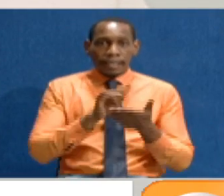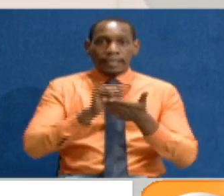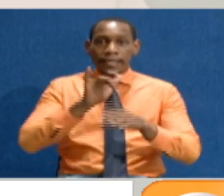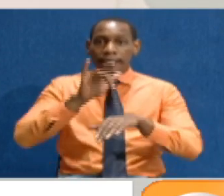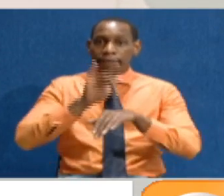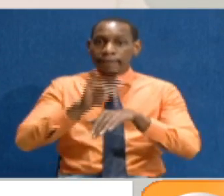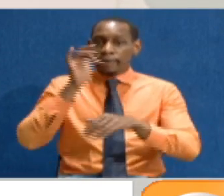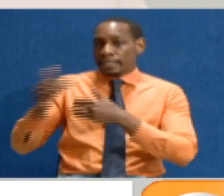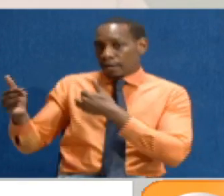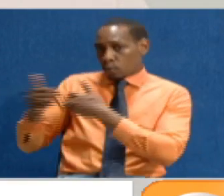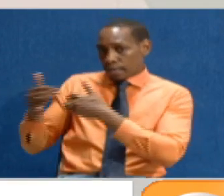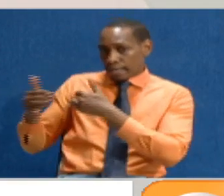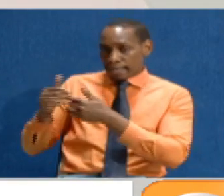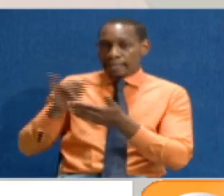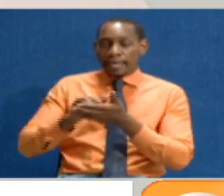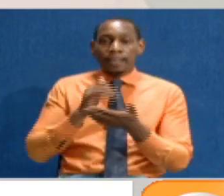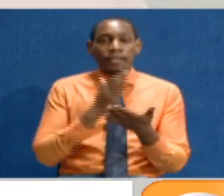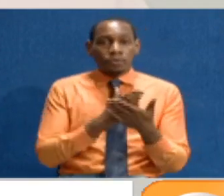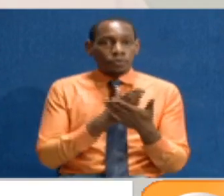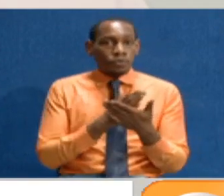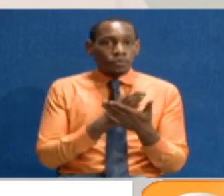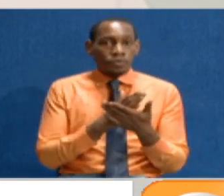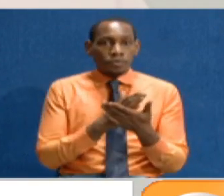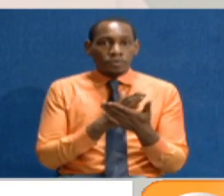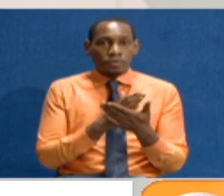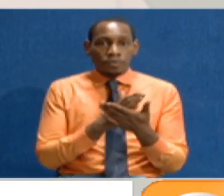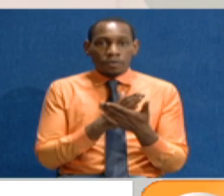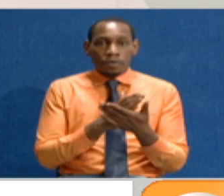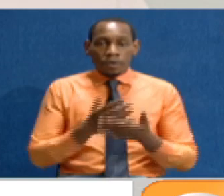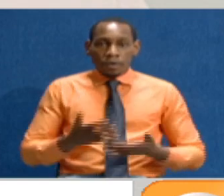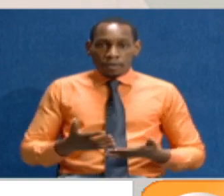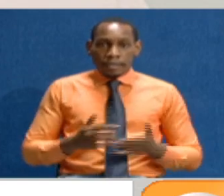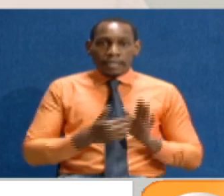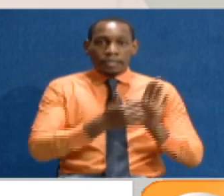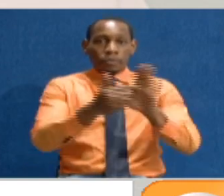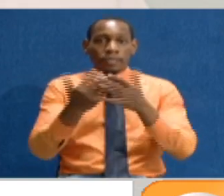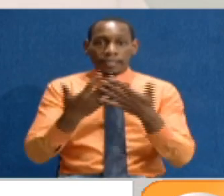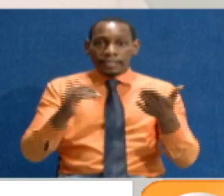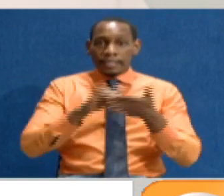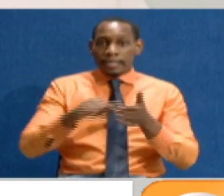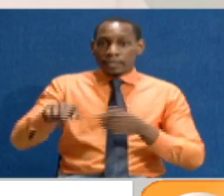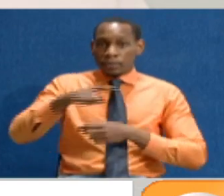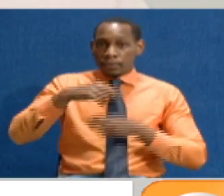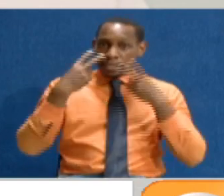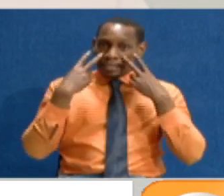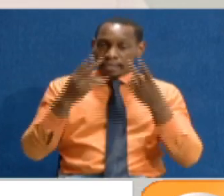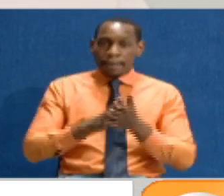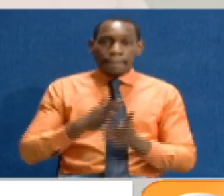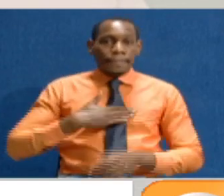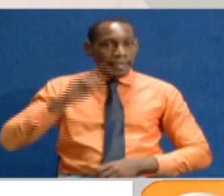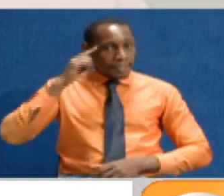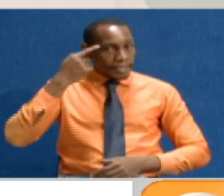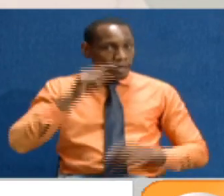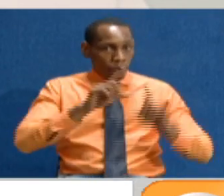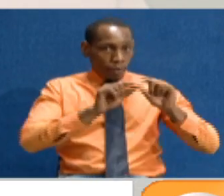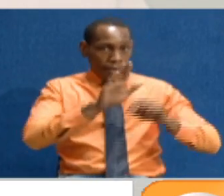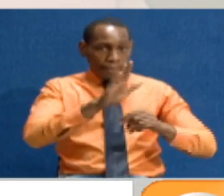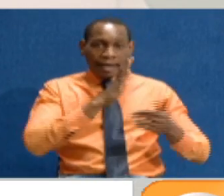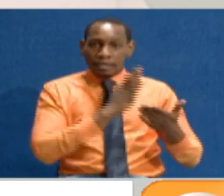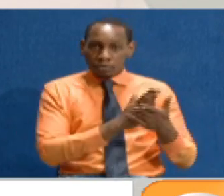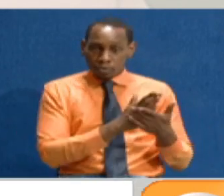effect of proximity was really actually exacerbating some of these things that we're seeing. So for me, I think that what you're saying is